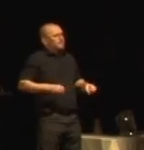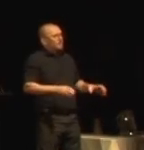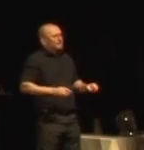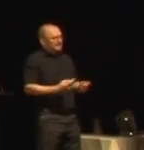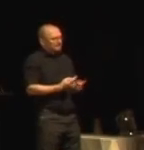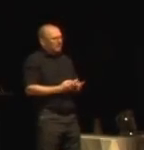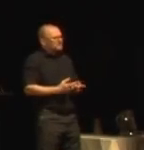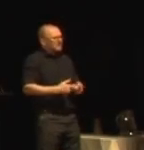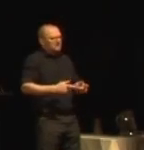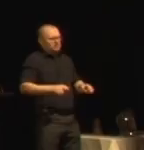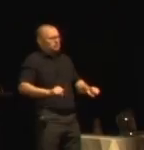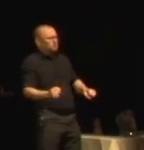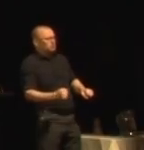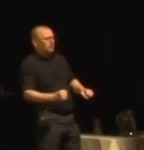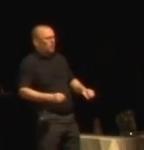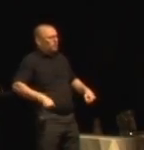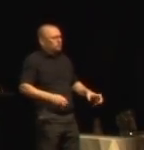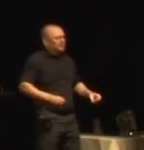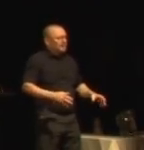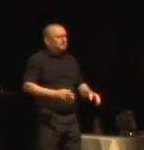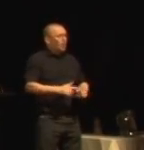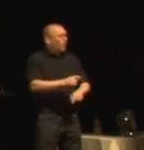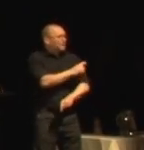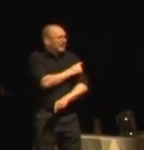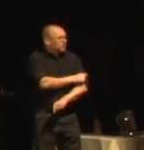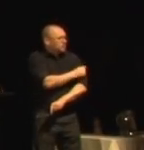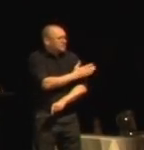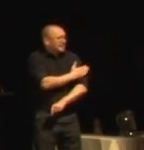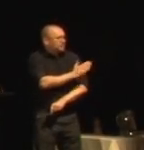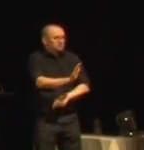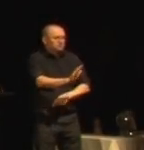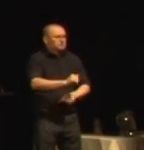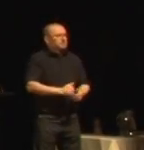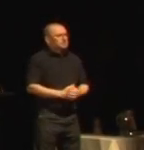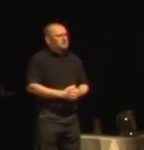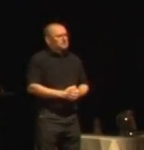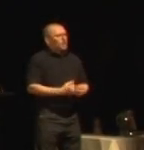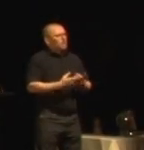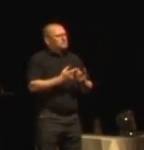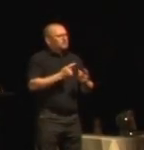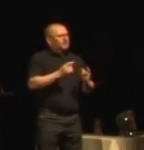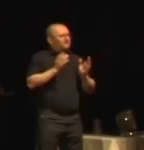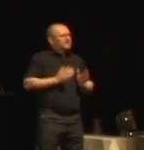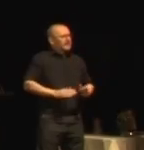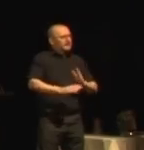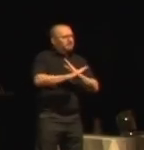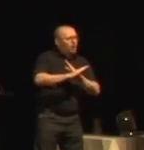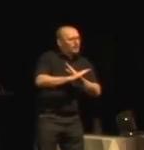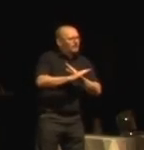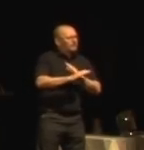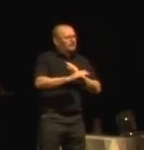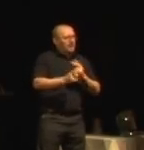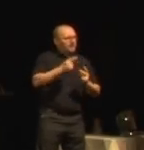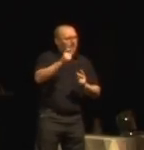scooter, or tattoos. This also includes physically blocking or intimidating another person, physical contact